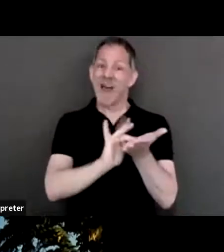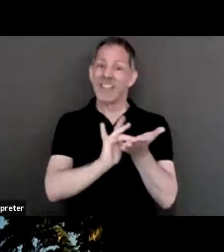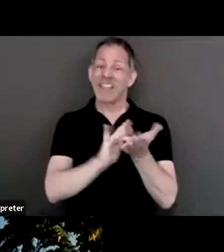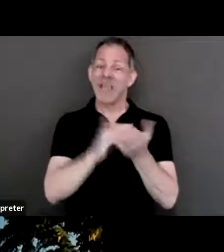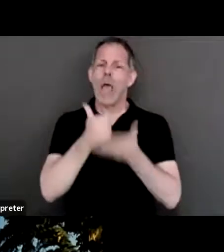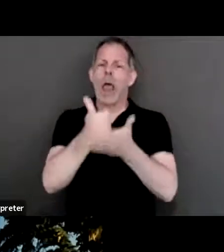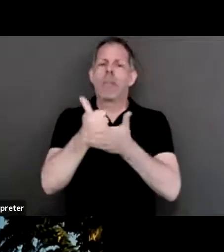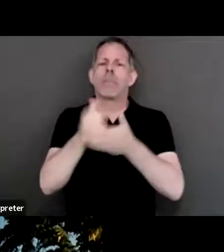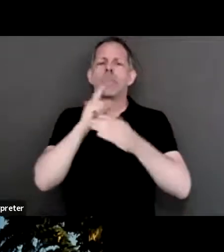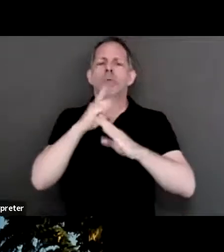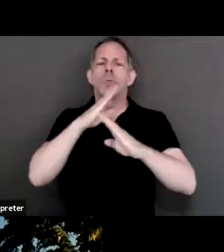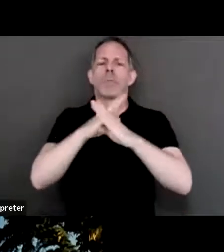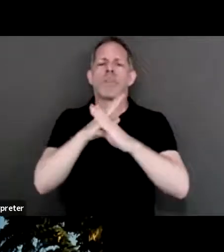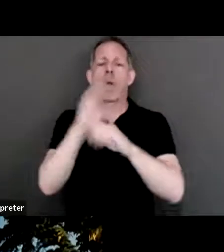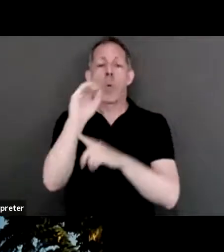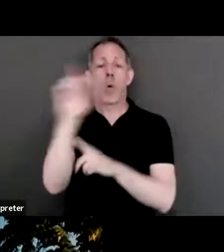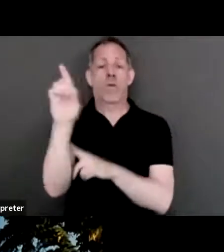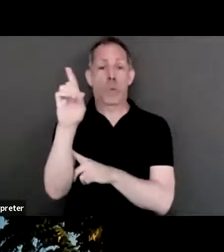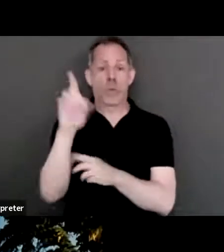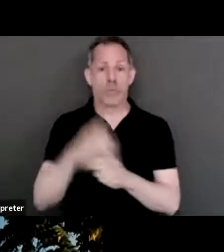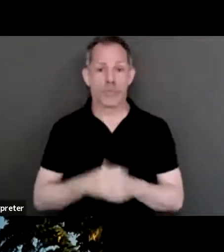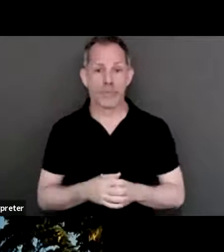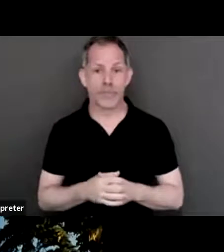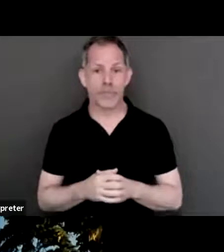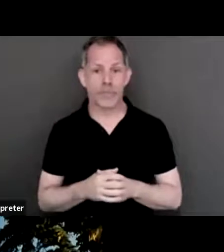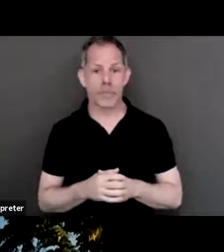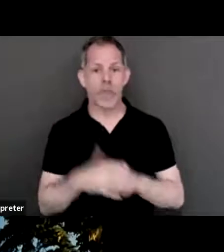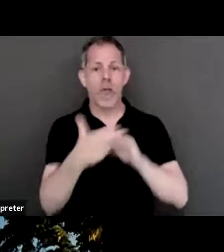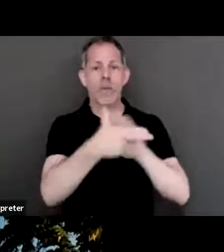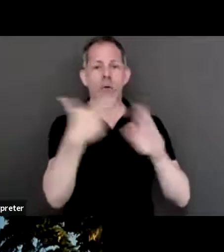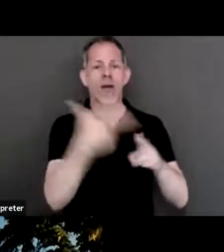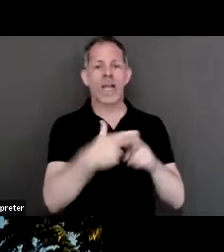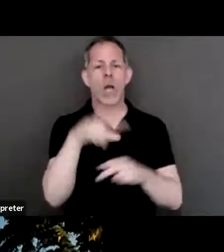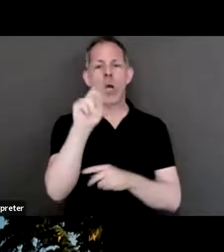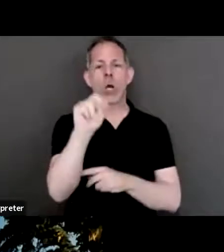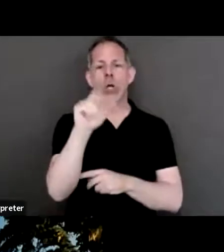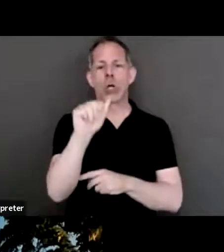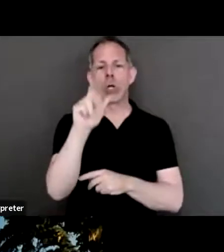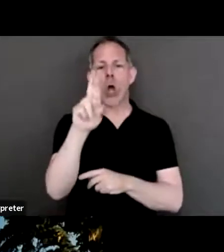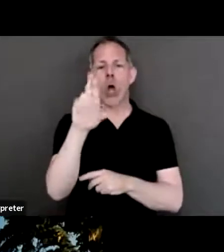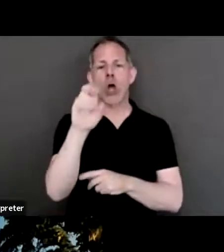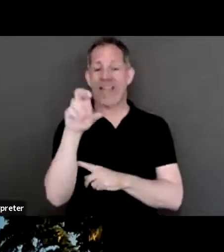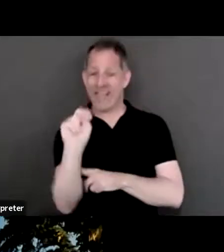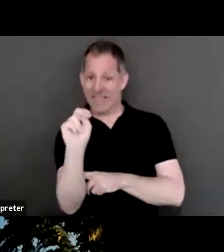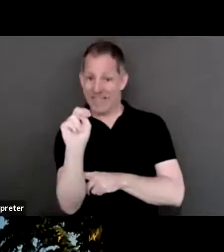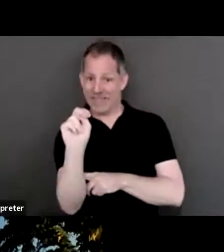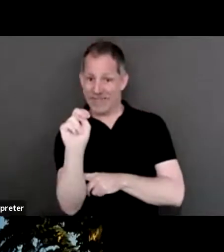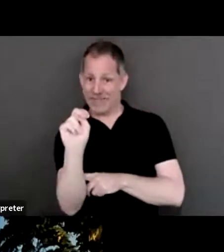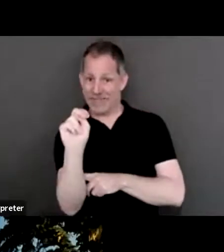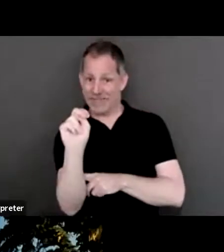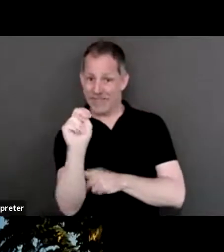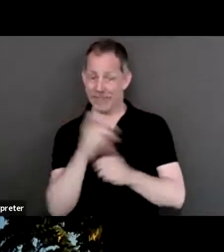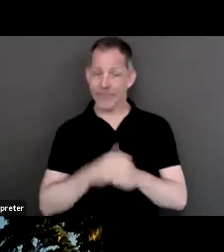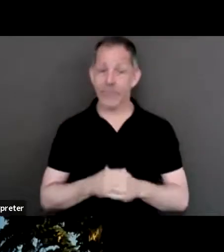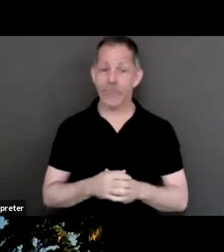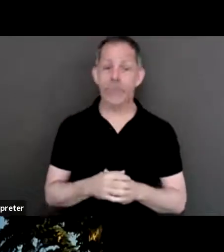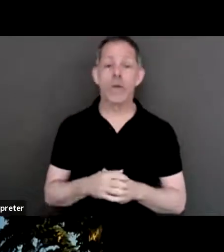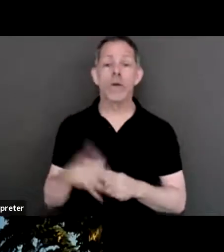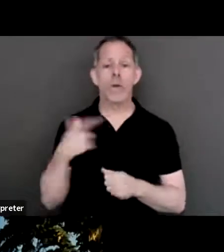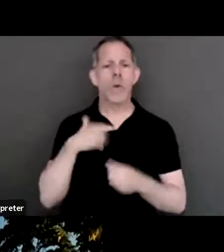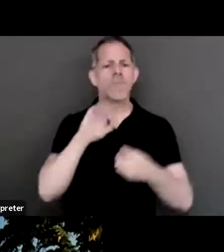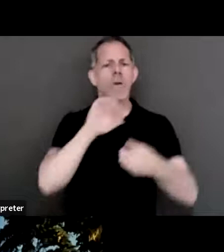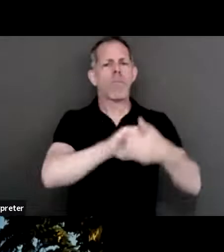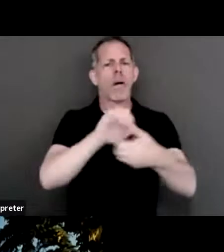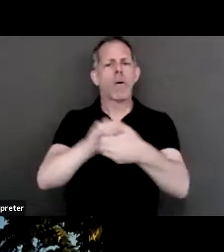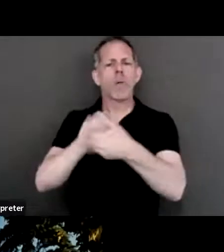brand names, Narcan. We also have partnerships with Providence Regional Medical Center, Everett, and Swedish Edmonds to